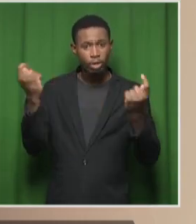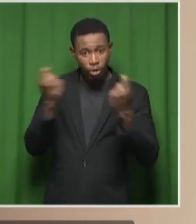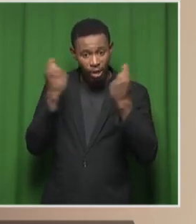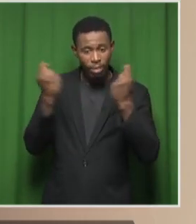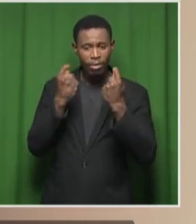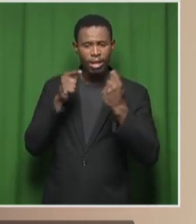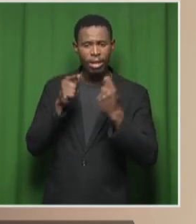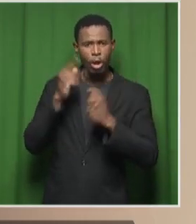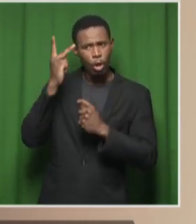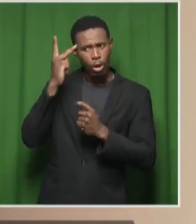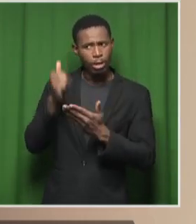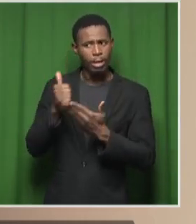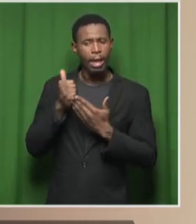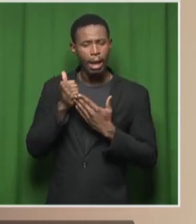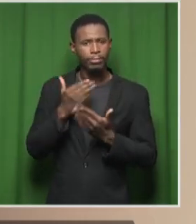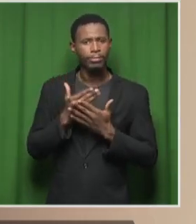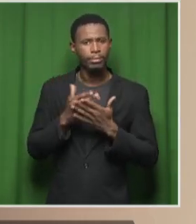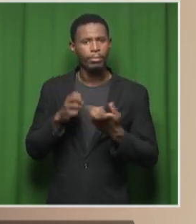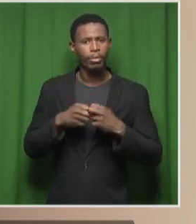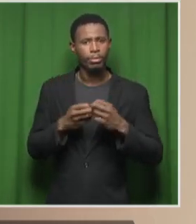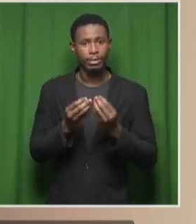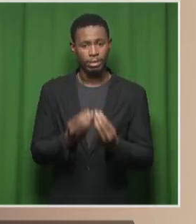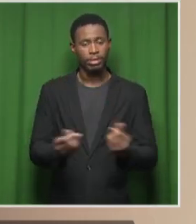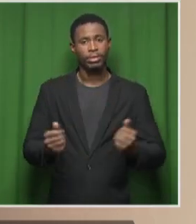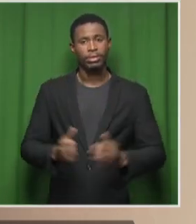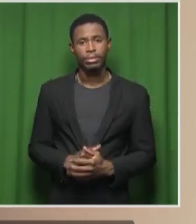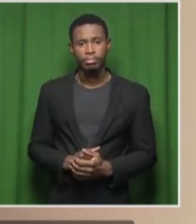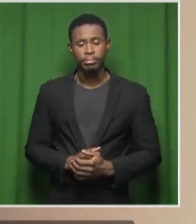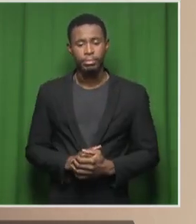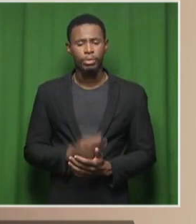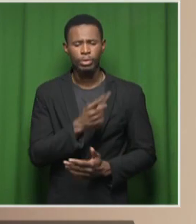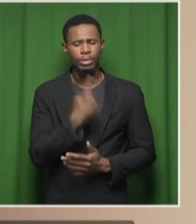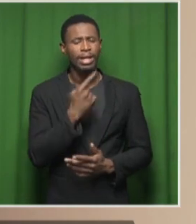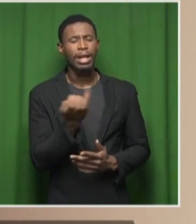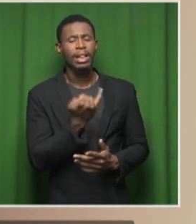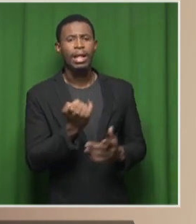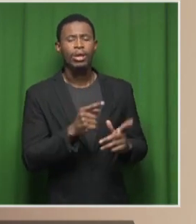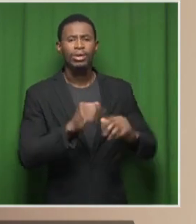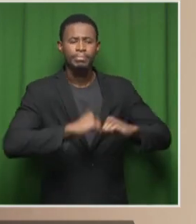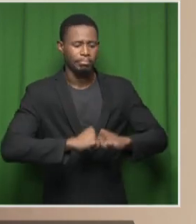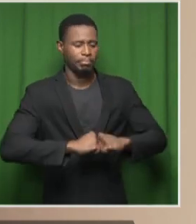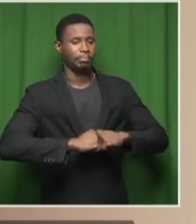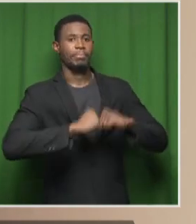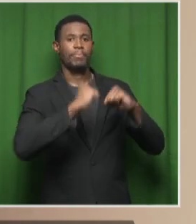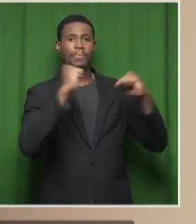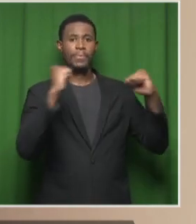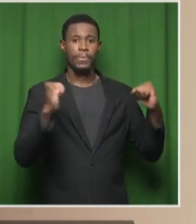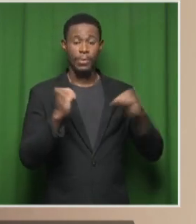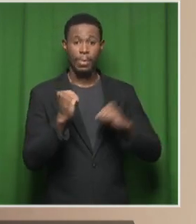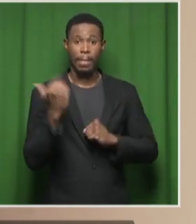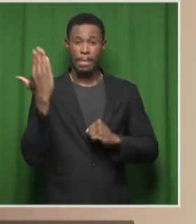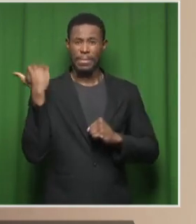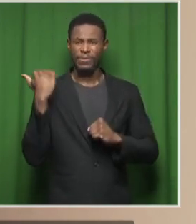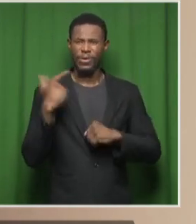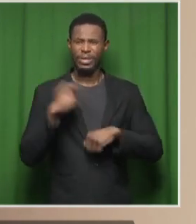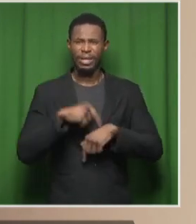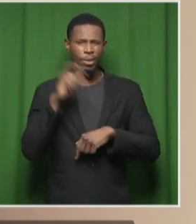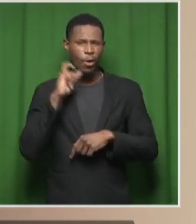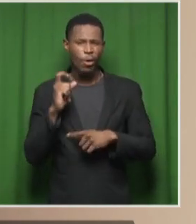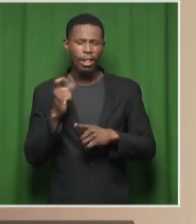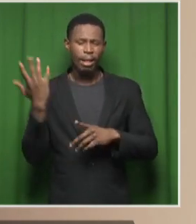address our pressing concerns. And as you said, that you are uncovering some of the heritage that's been, quote unquote, buried over the